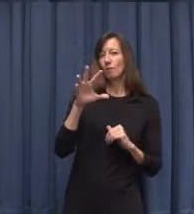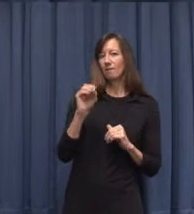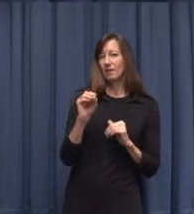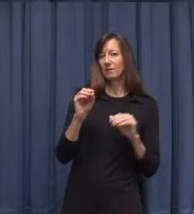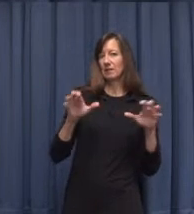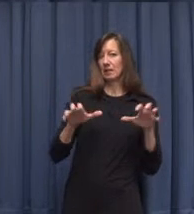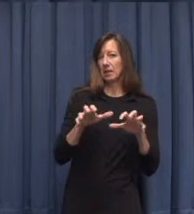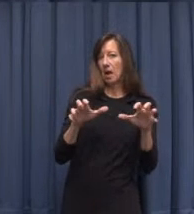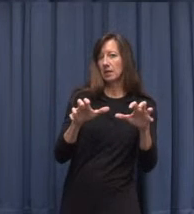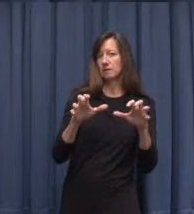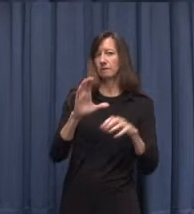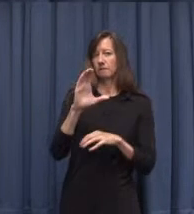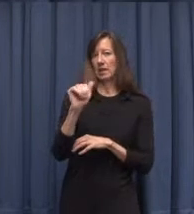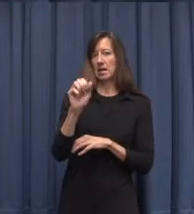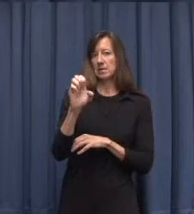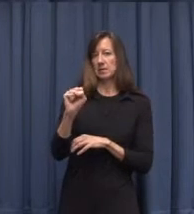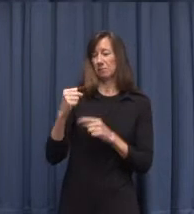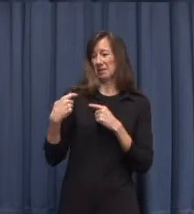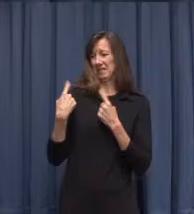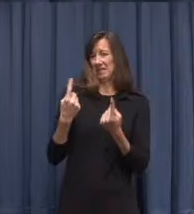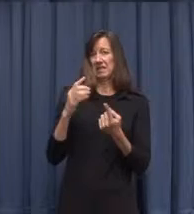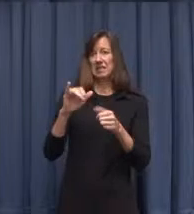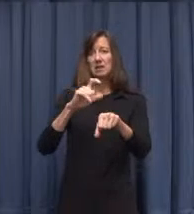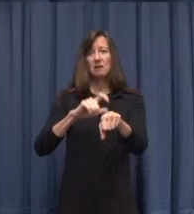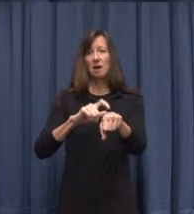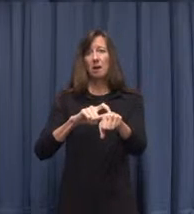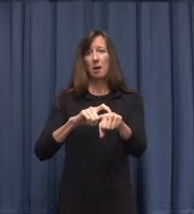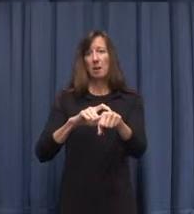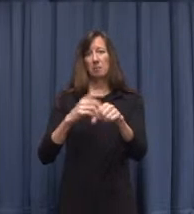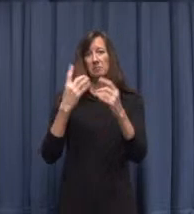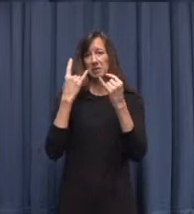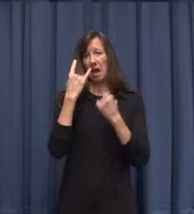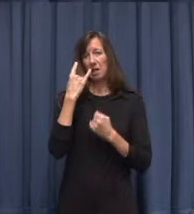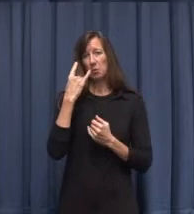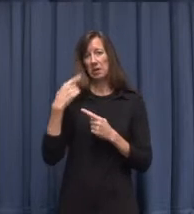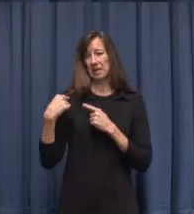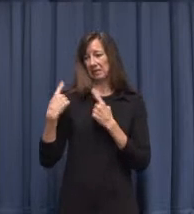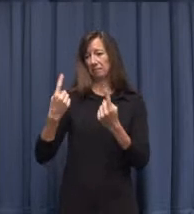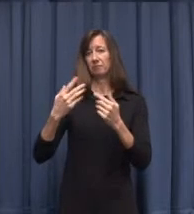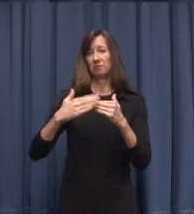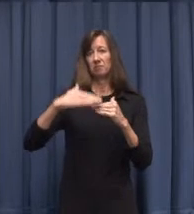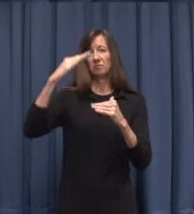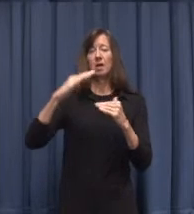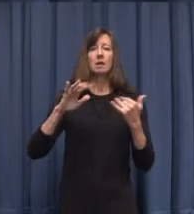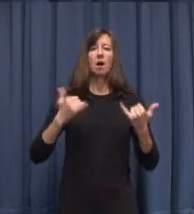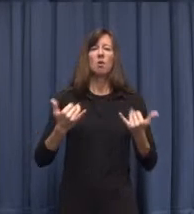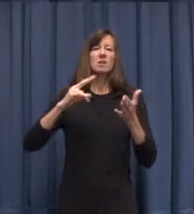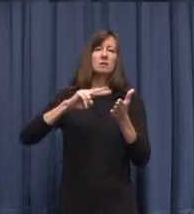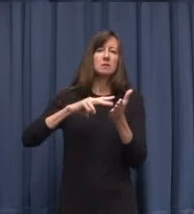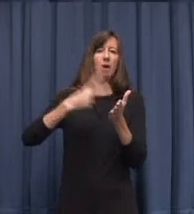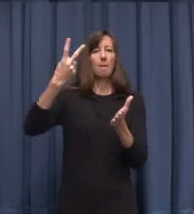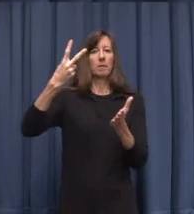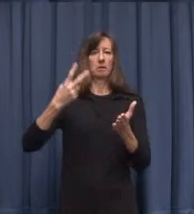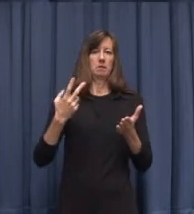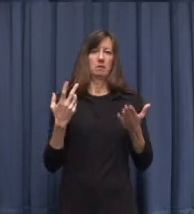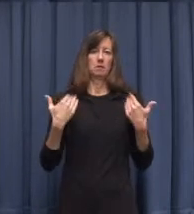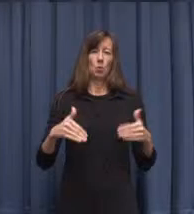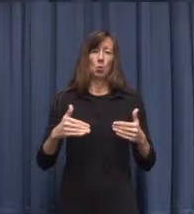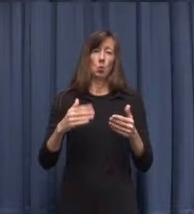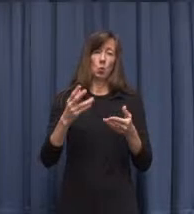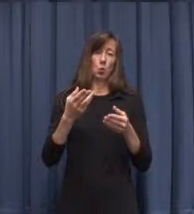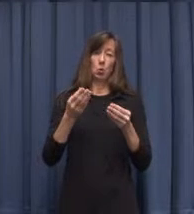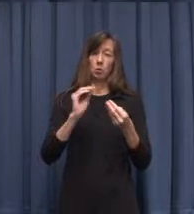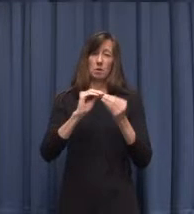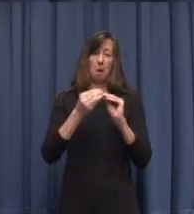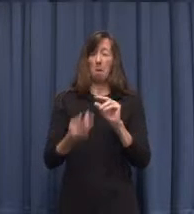time, since that period, since Halloween essentially, we have doubled the number of active cases in a very